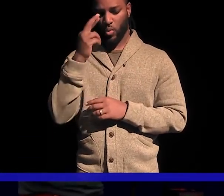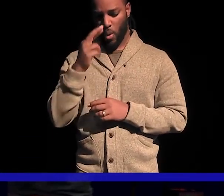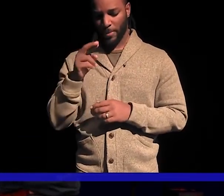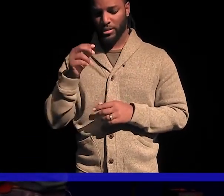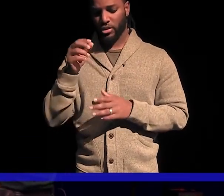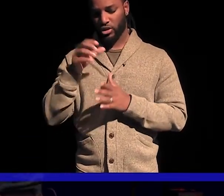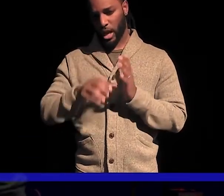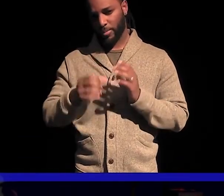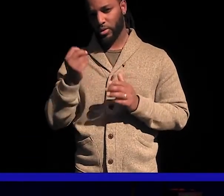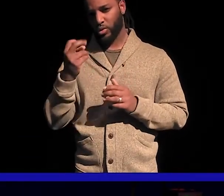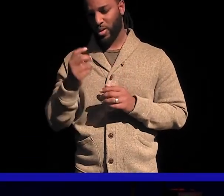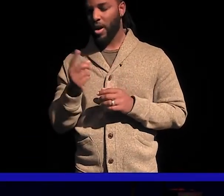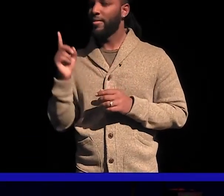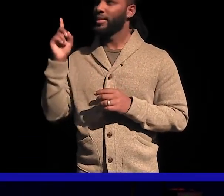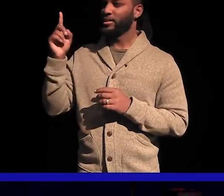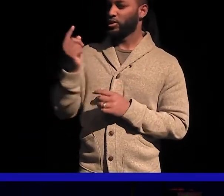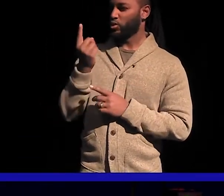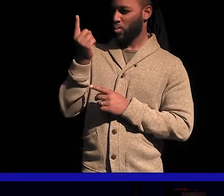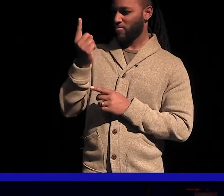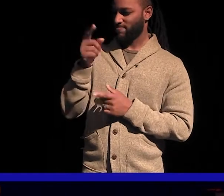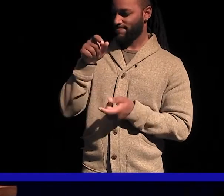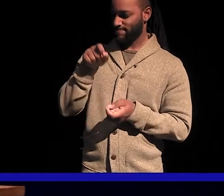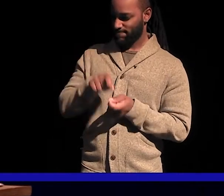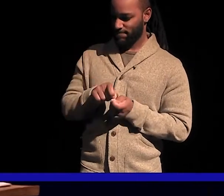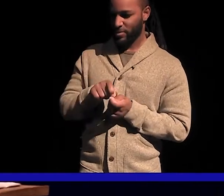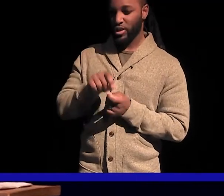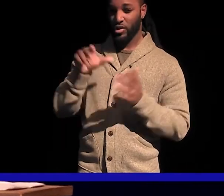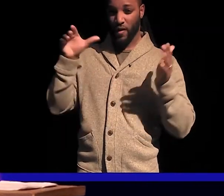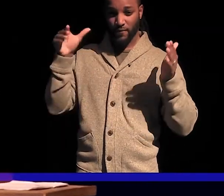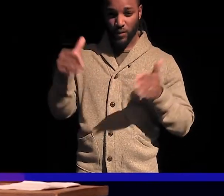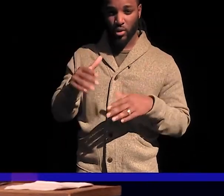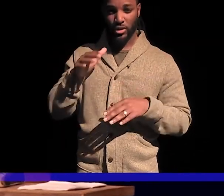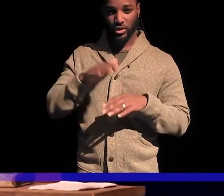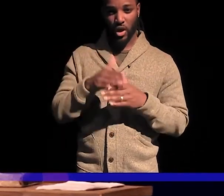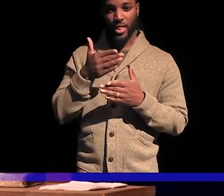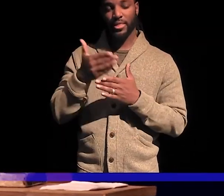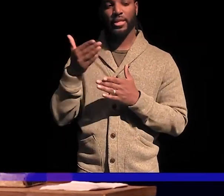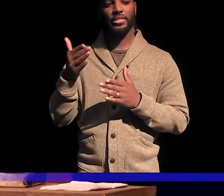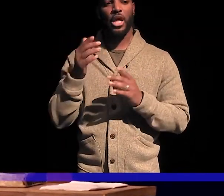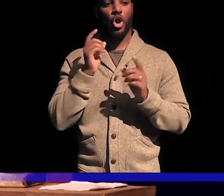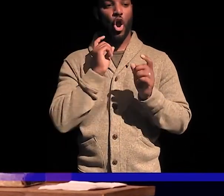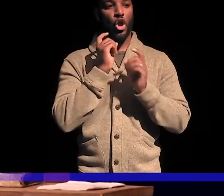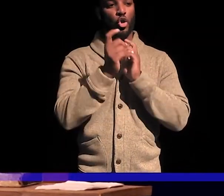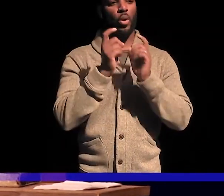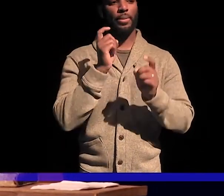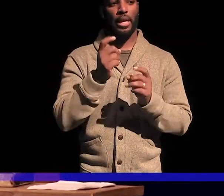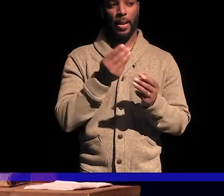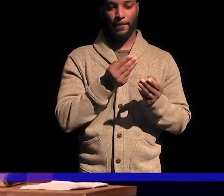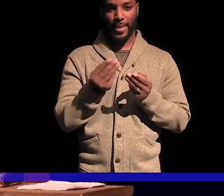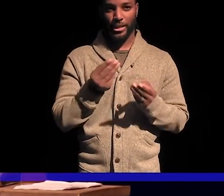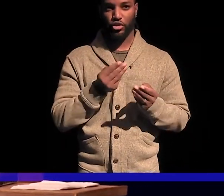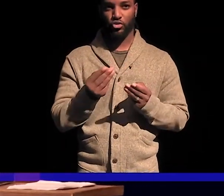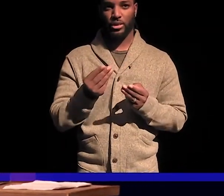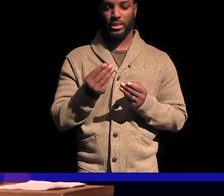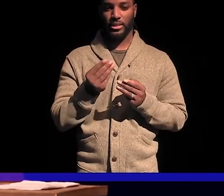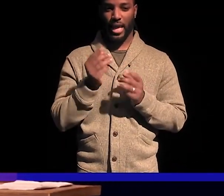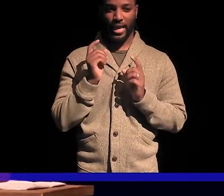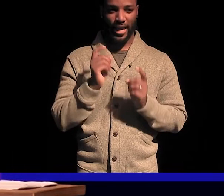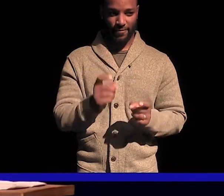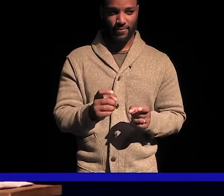just one of the, and this one focuses on those that are equipping ministries, equipping